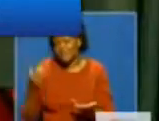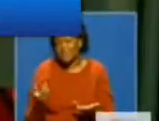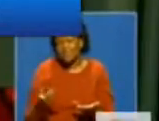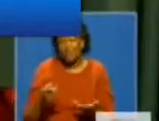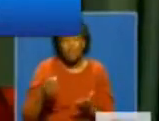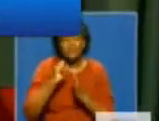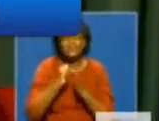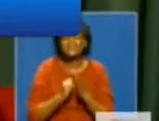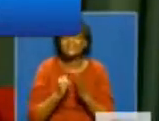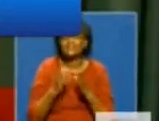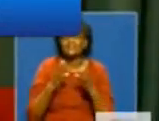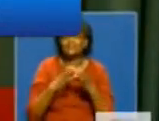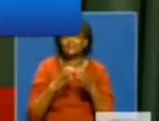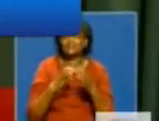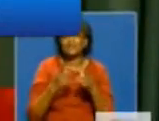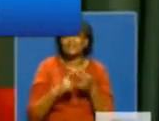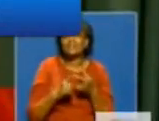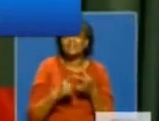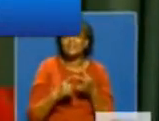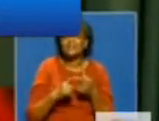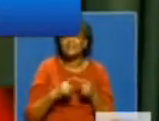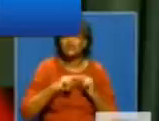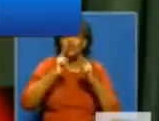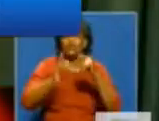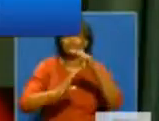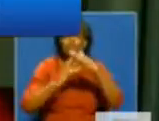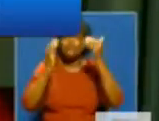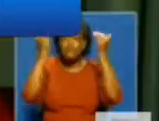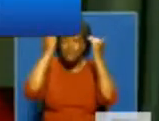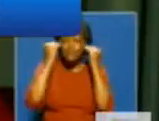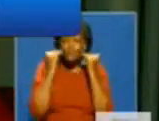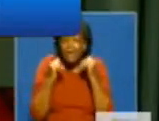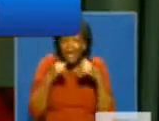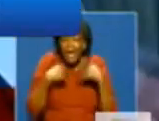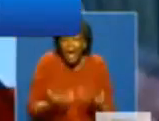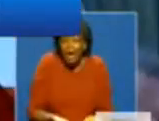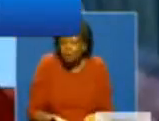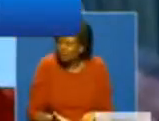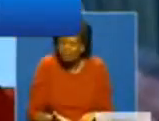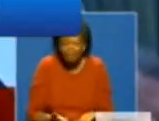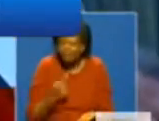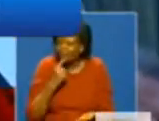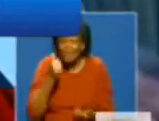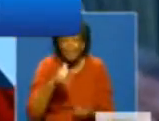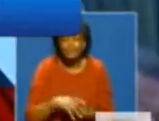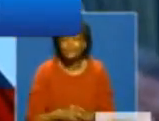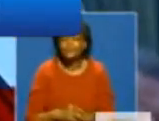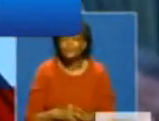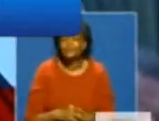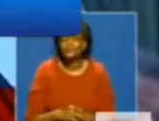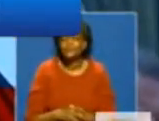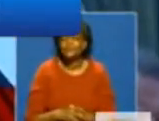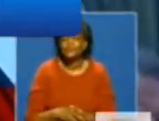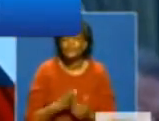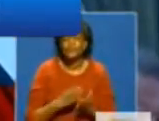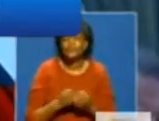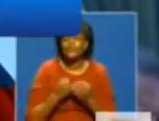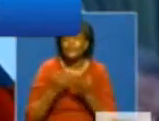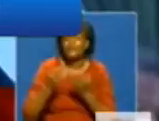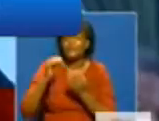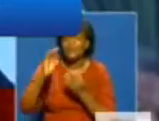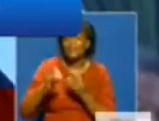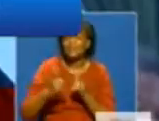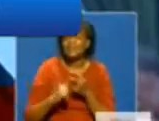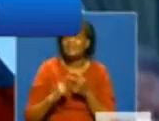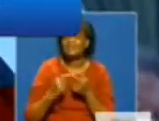somehow get the audience of the Supreme Court. It is not stated how. But my Lord, that all in terms of presentation to the IEBC. There's a sixth